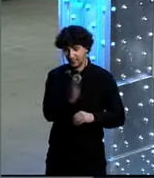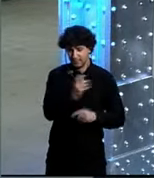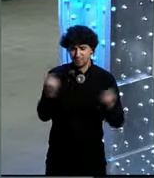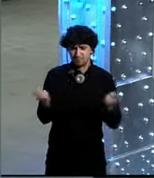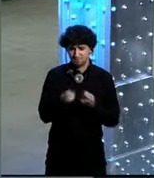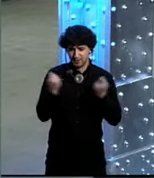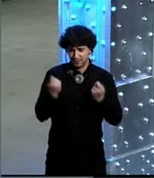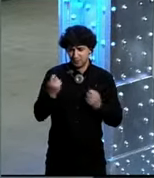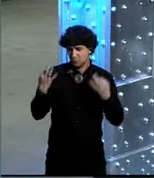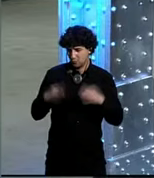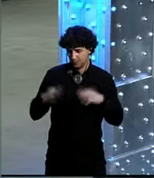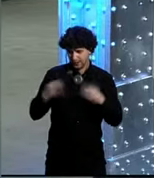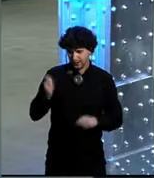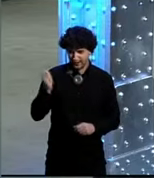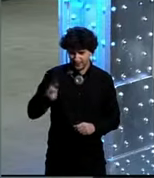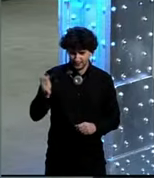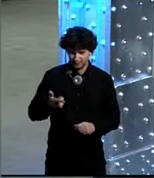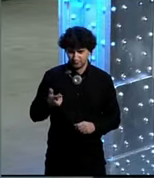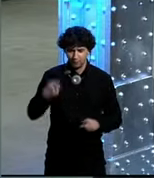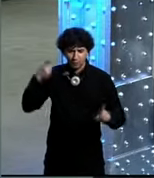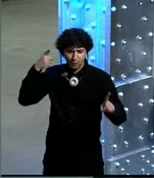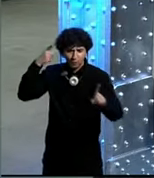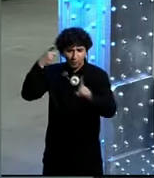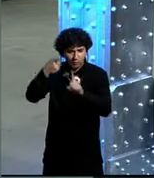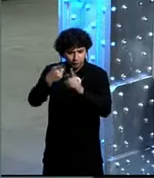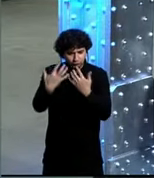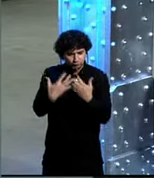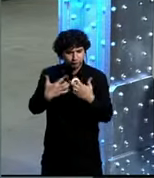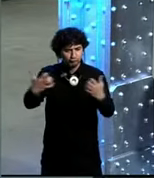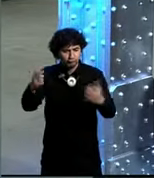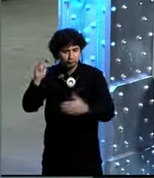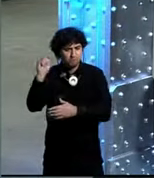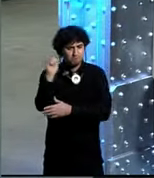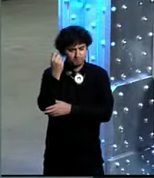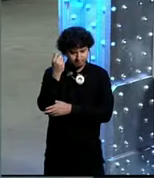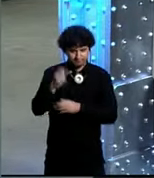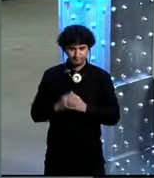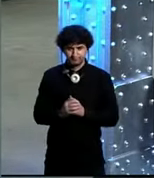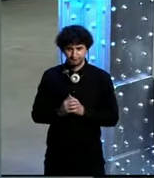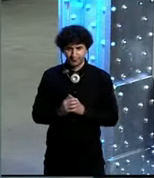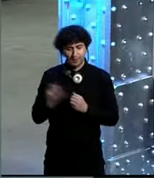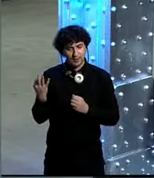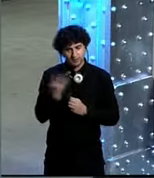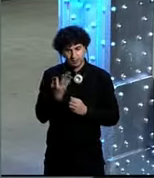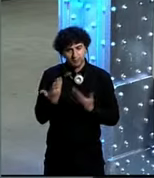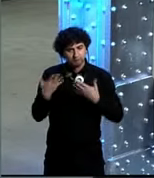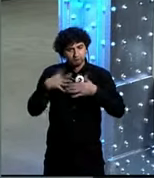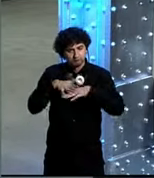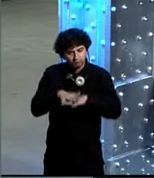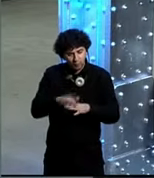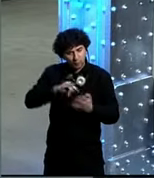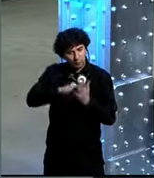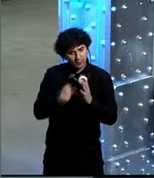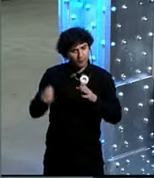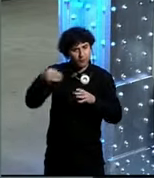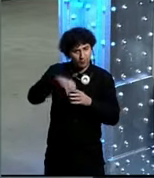with your message, so that you get them into your brands or your projects or your stories funnel. In the end, most of them won't make